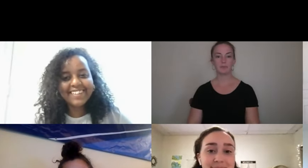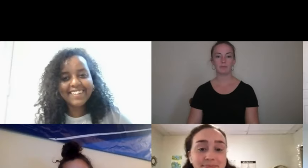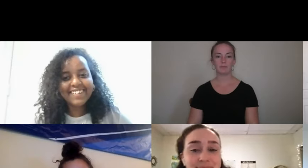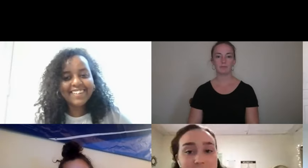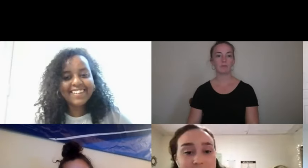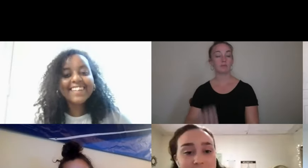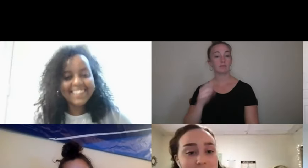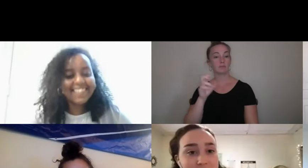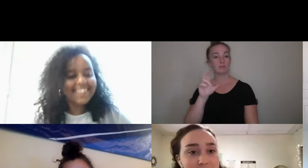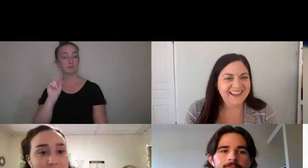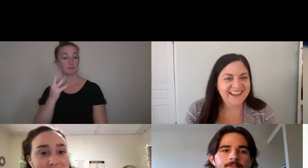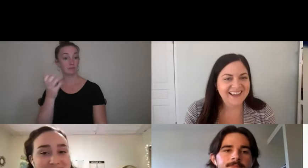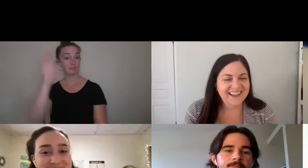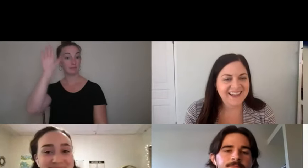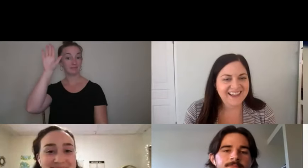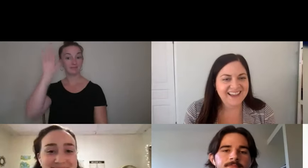Sharon, you want to chime in on that?